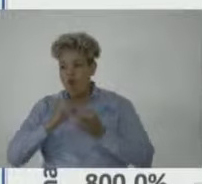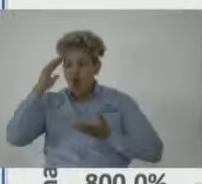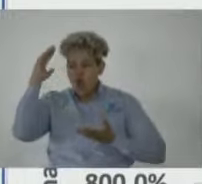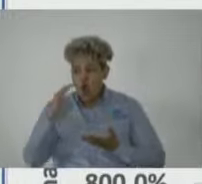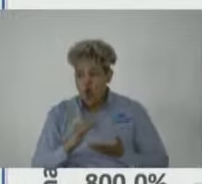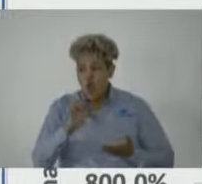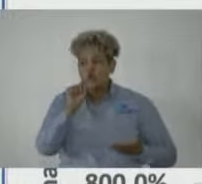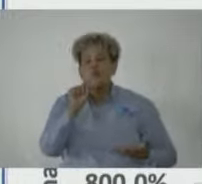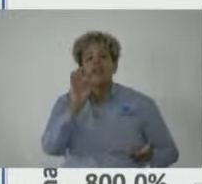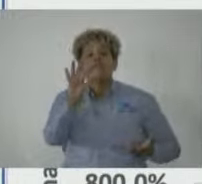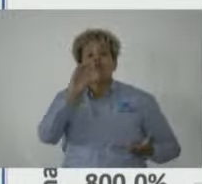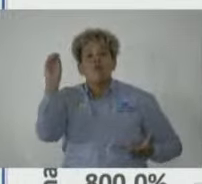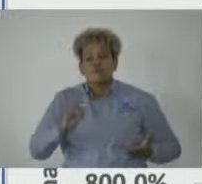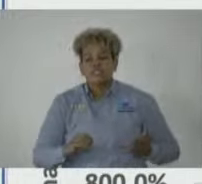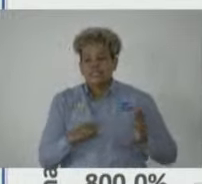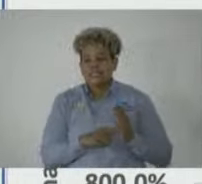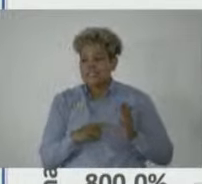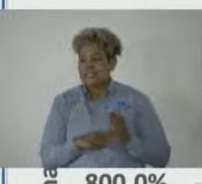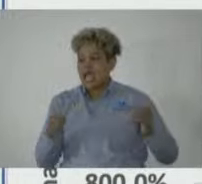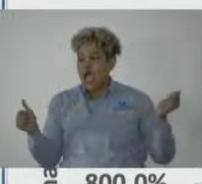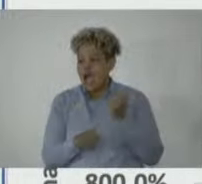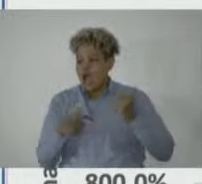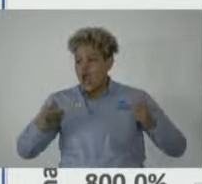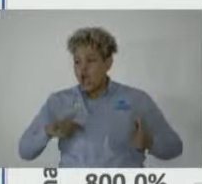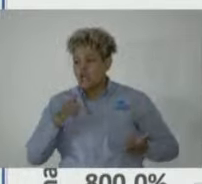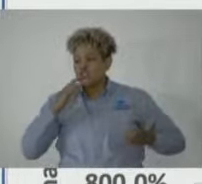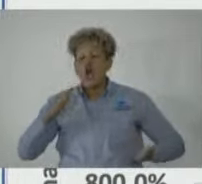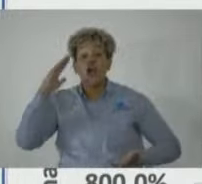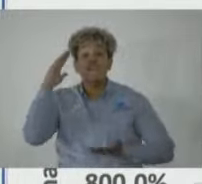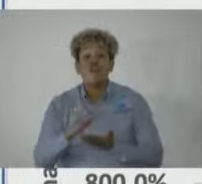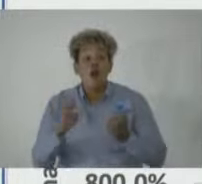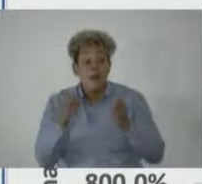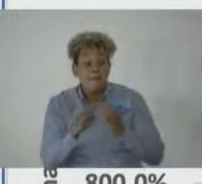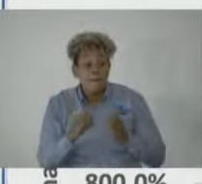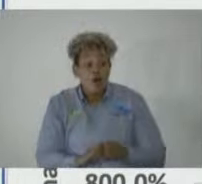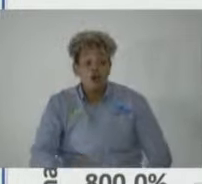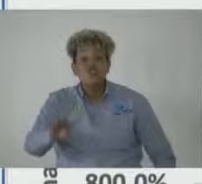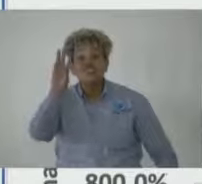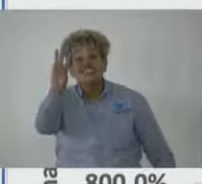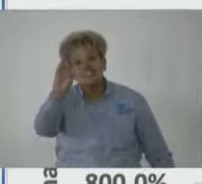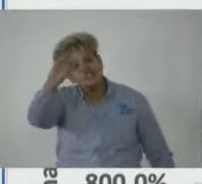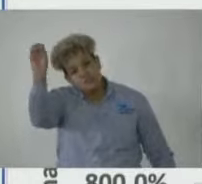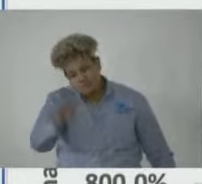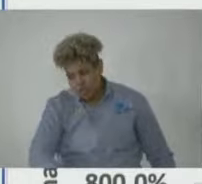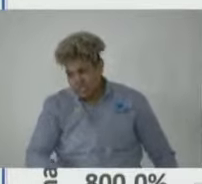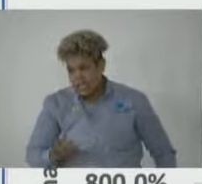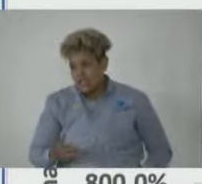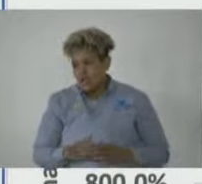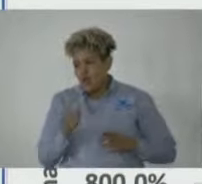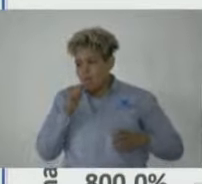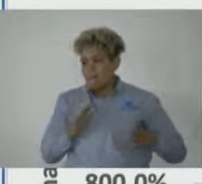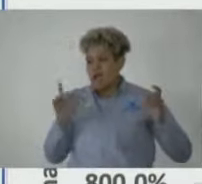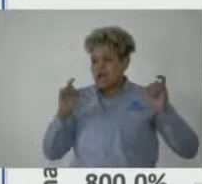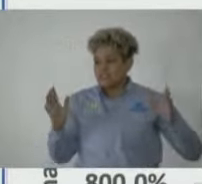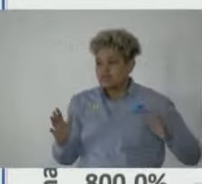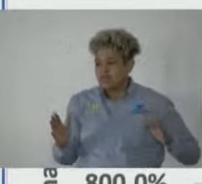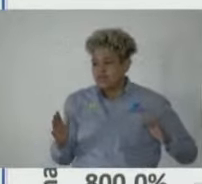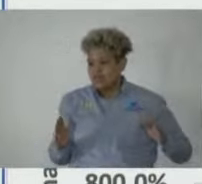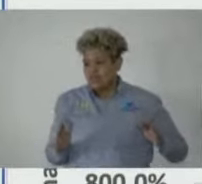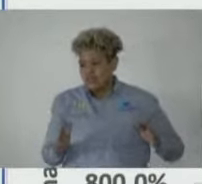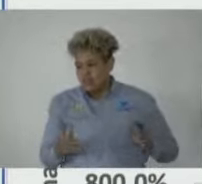to 24%. And then under us, it has dropped even further to 6%, Madam Speaker, over